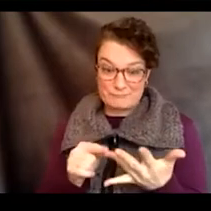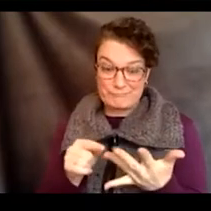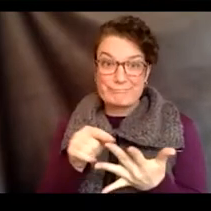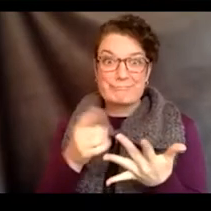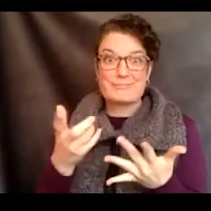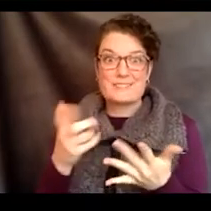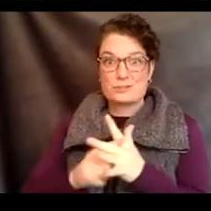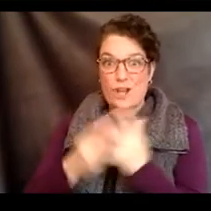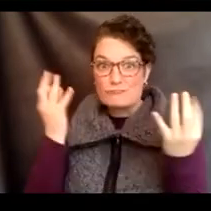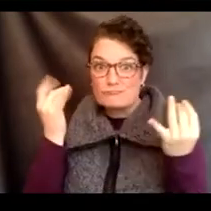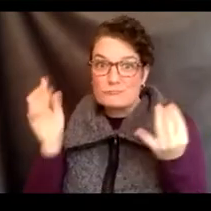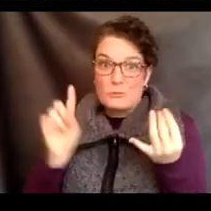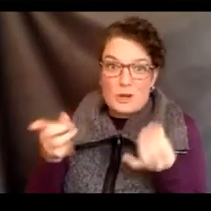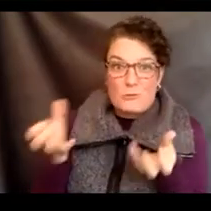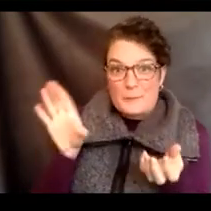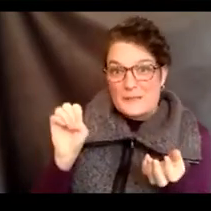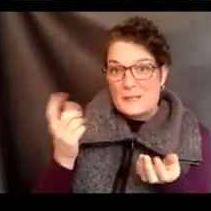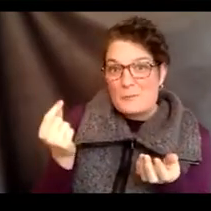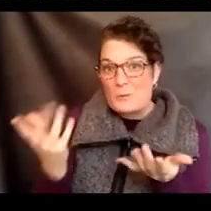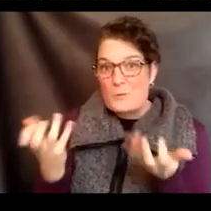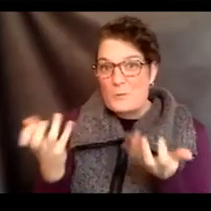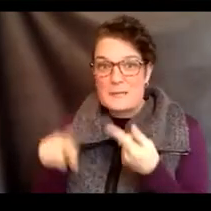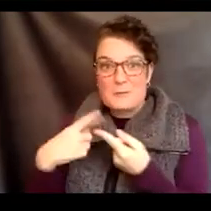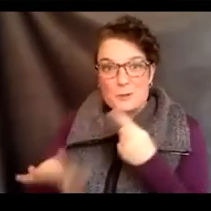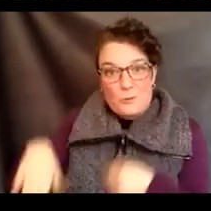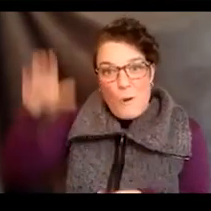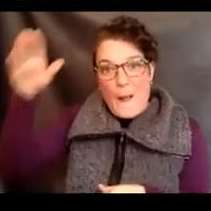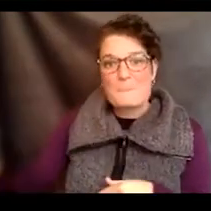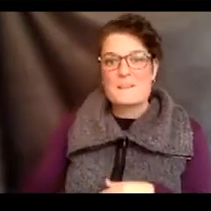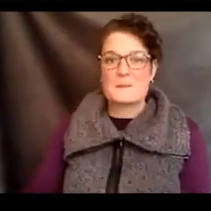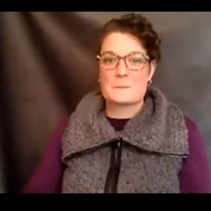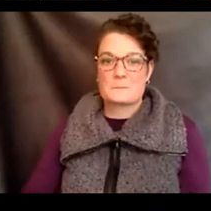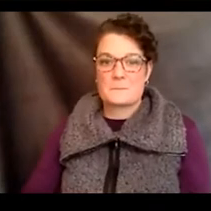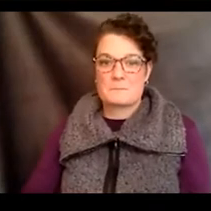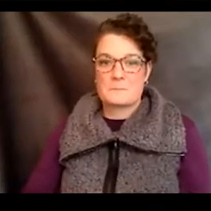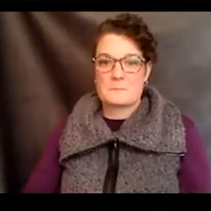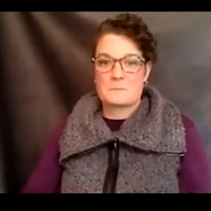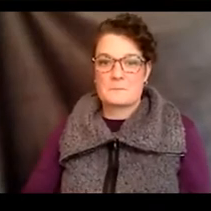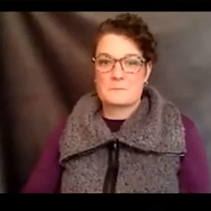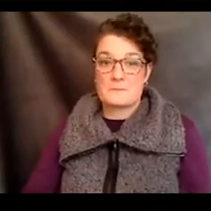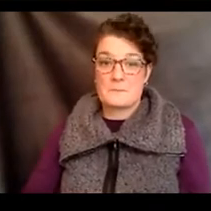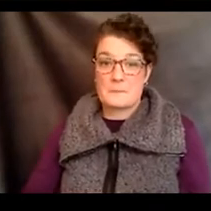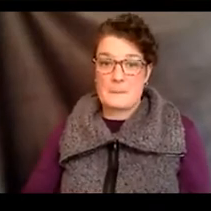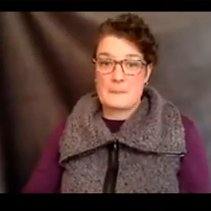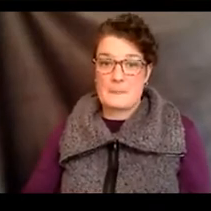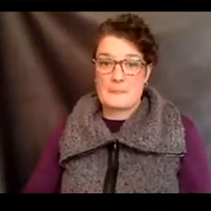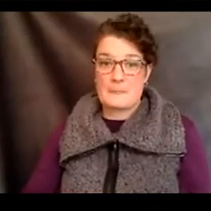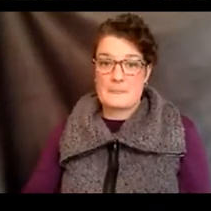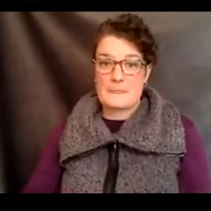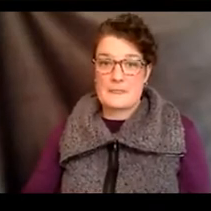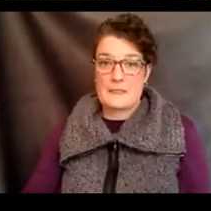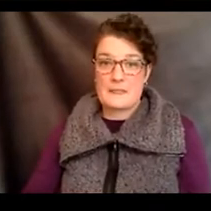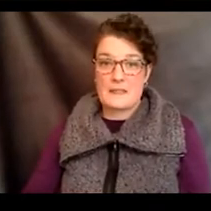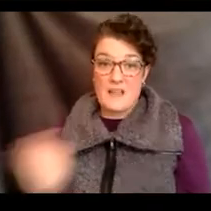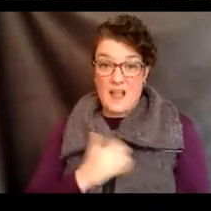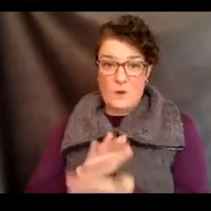about where they want to be and what they want to do when they grow up. And, I think for some, you know, we're a very academic school as